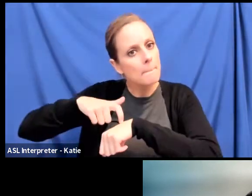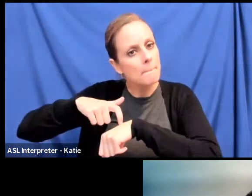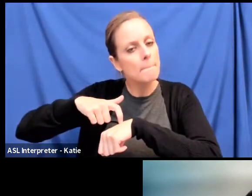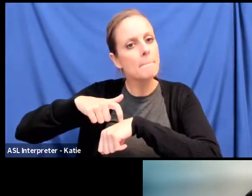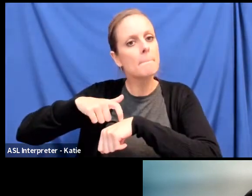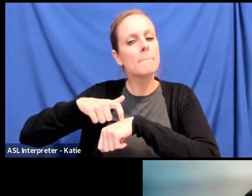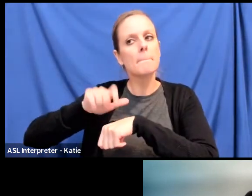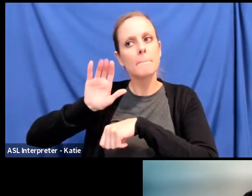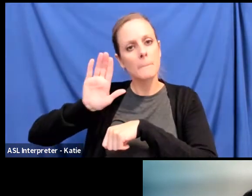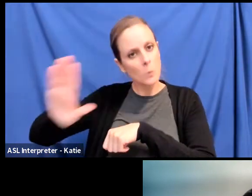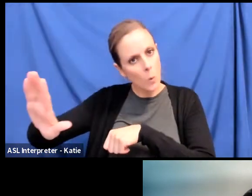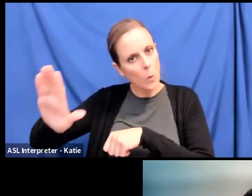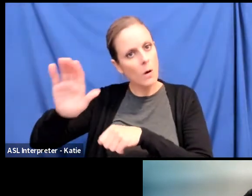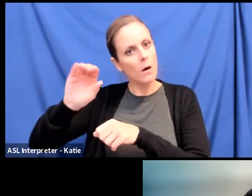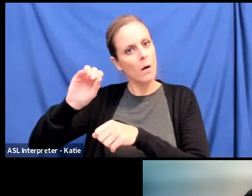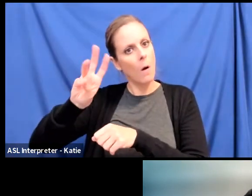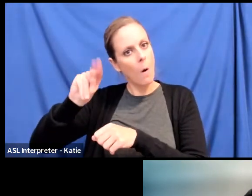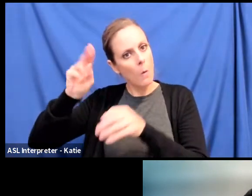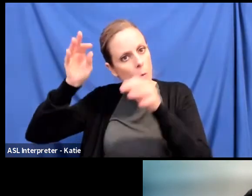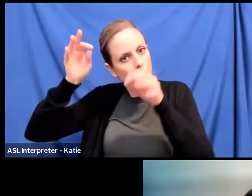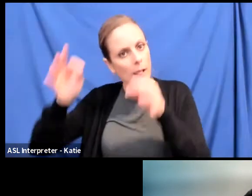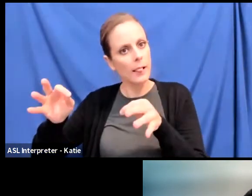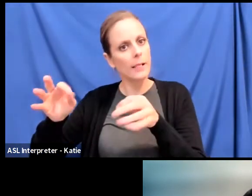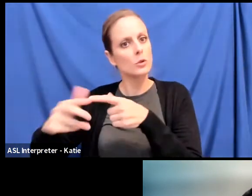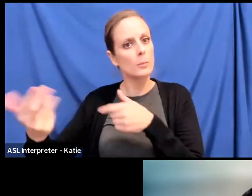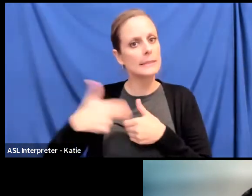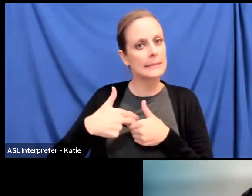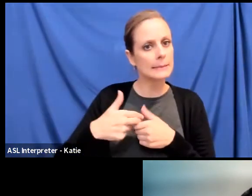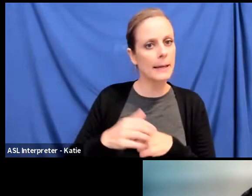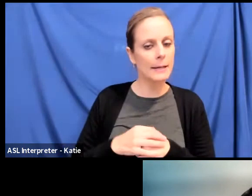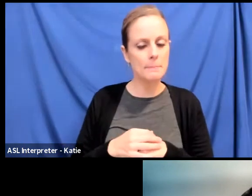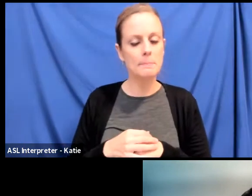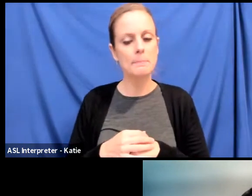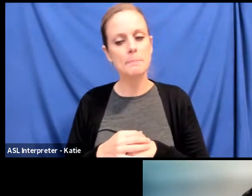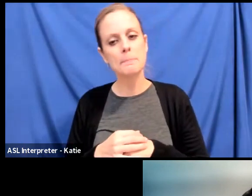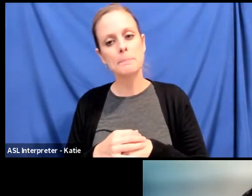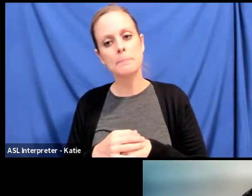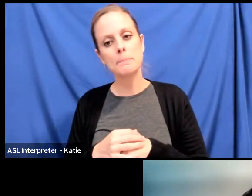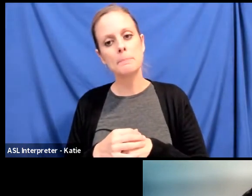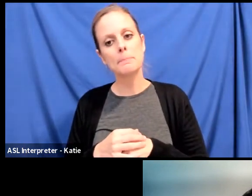their own will to participate.